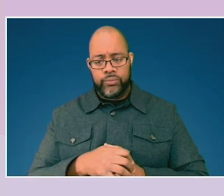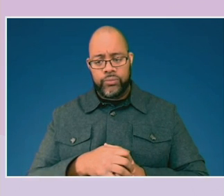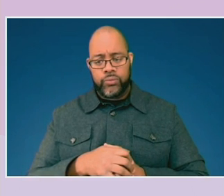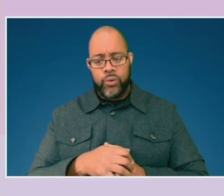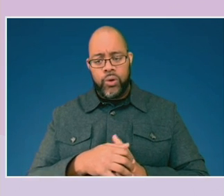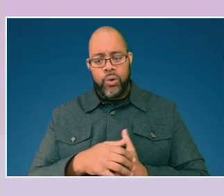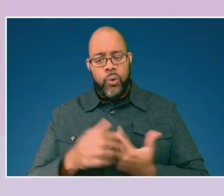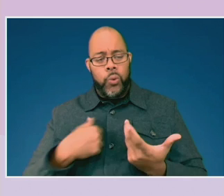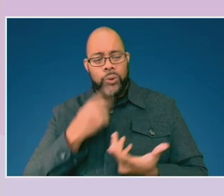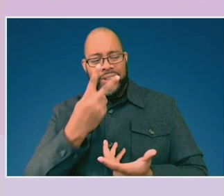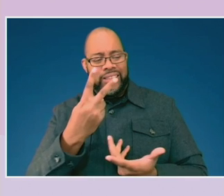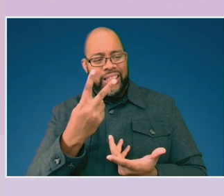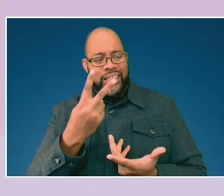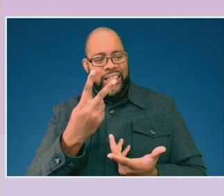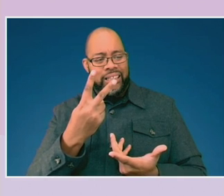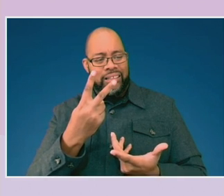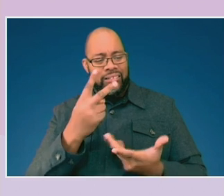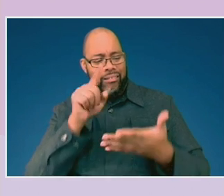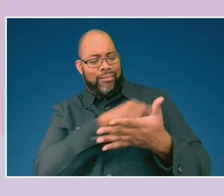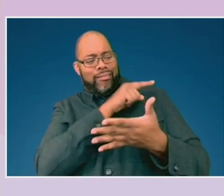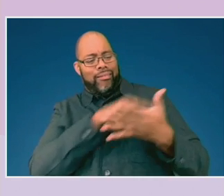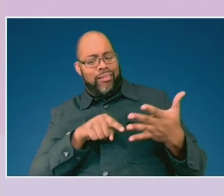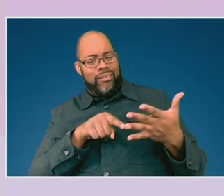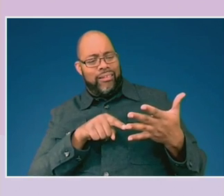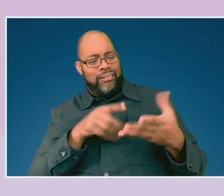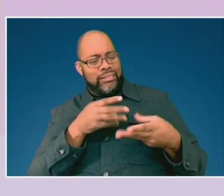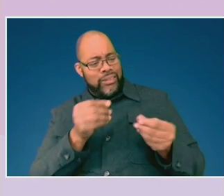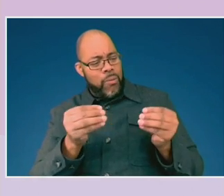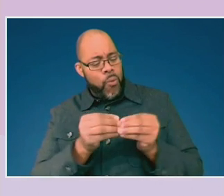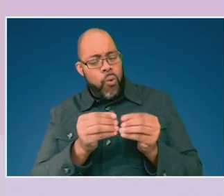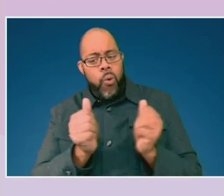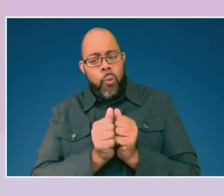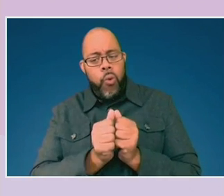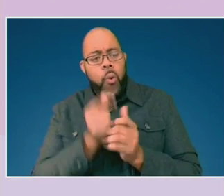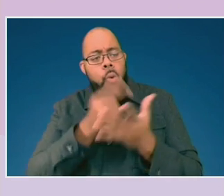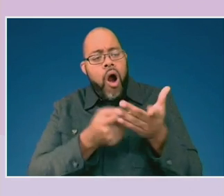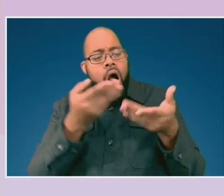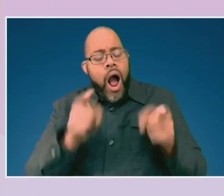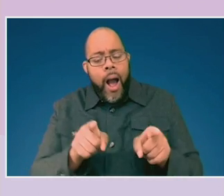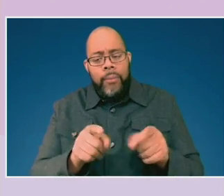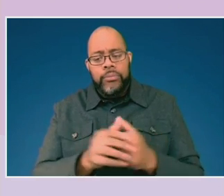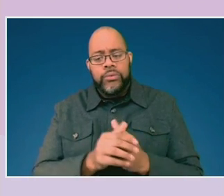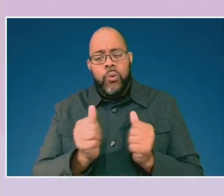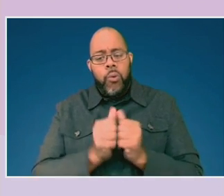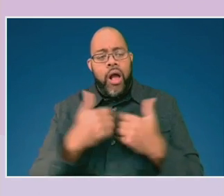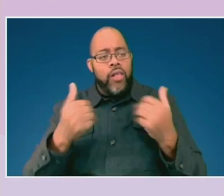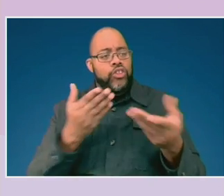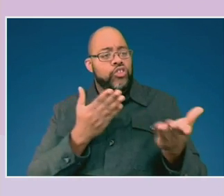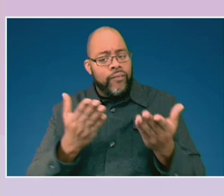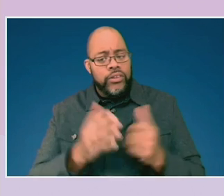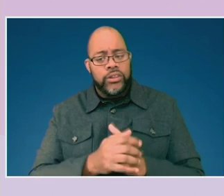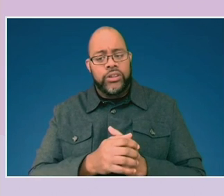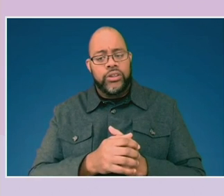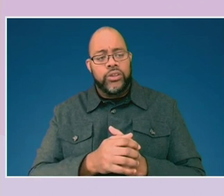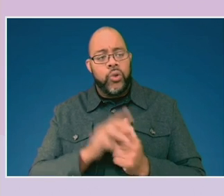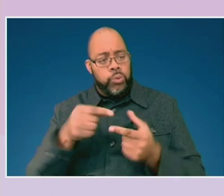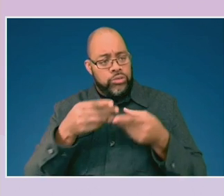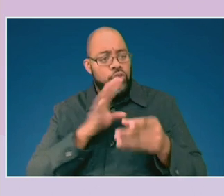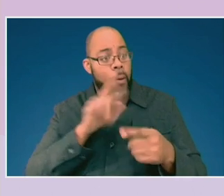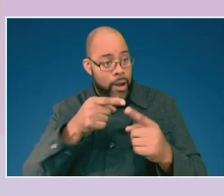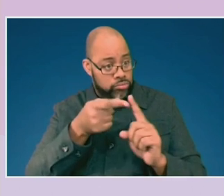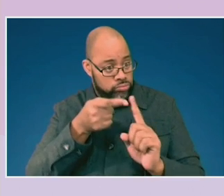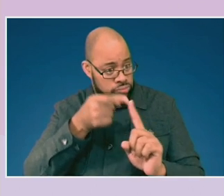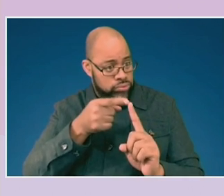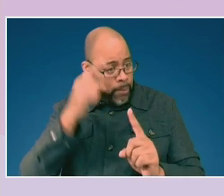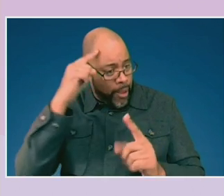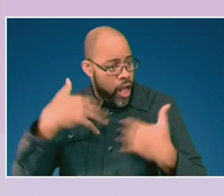longer see the stigma, deal more with what happens with health services when it comes to mental health than the